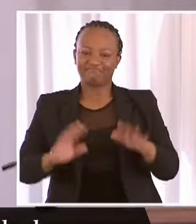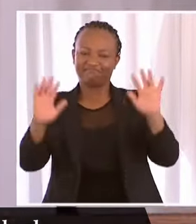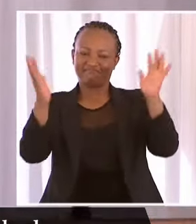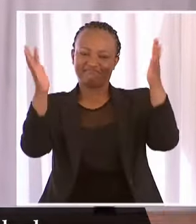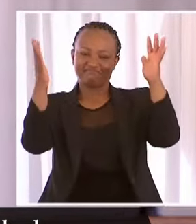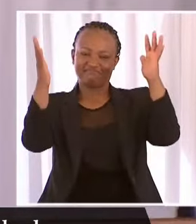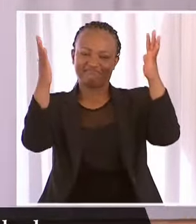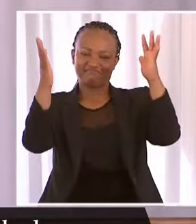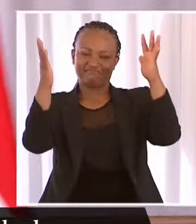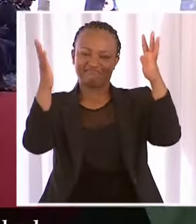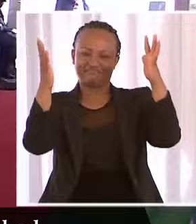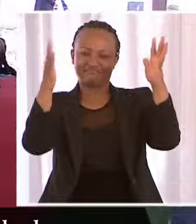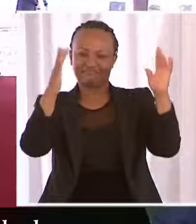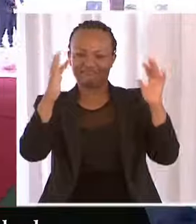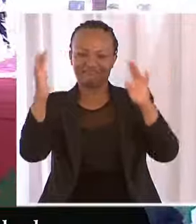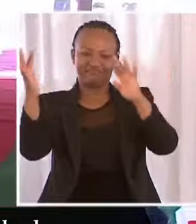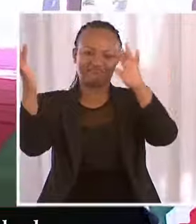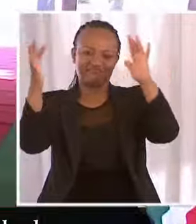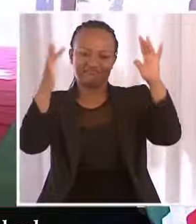Shona malanga,